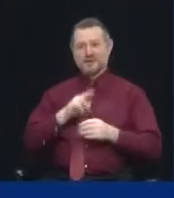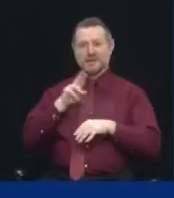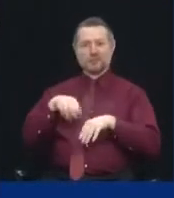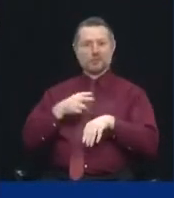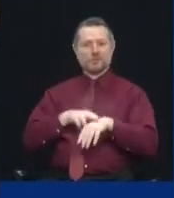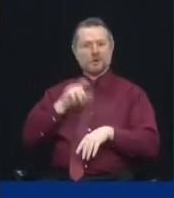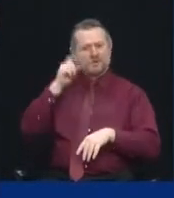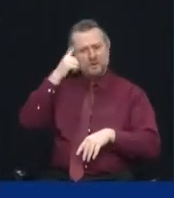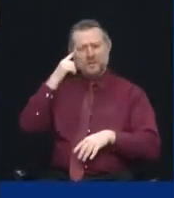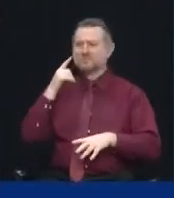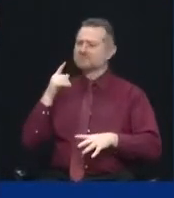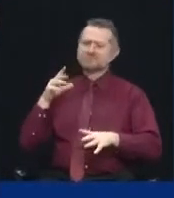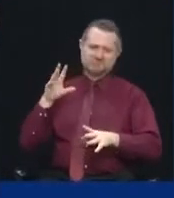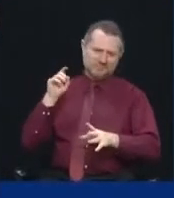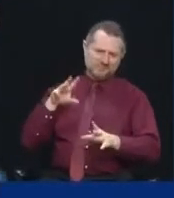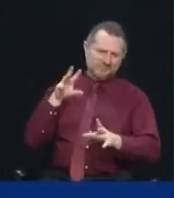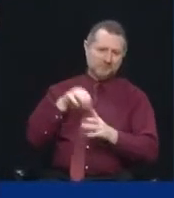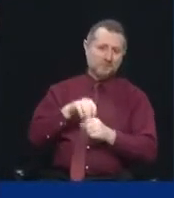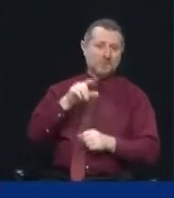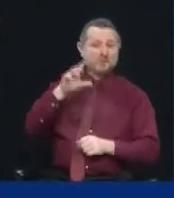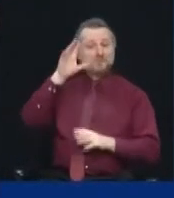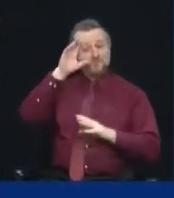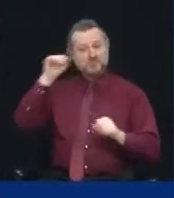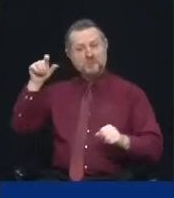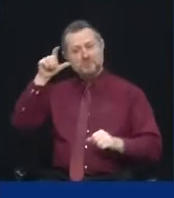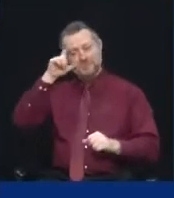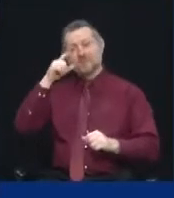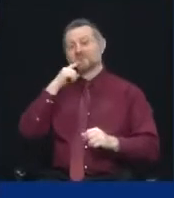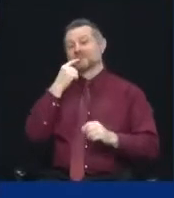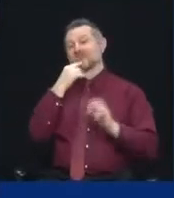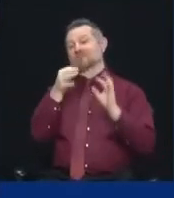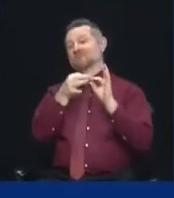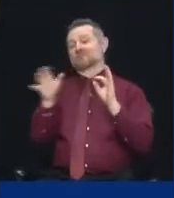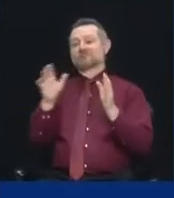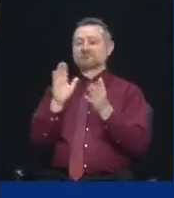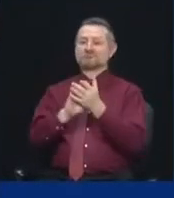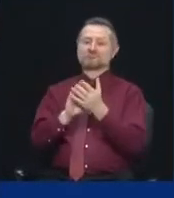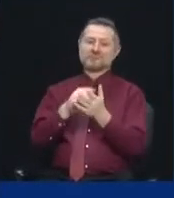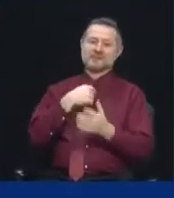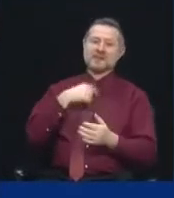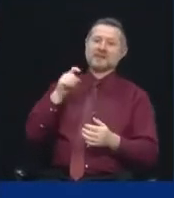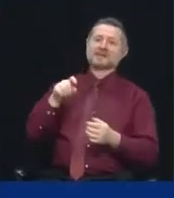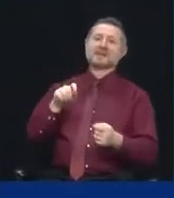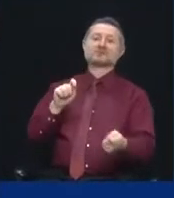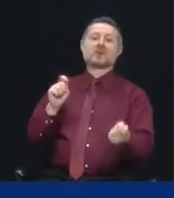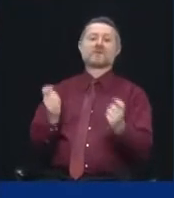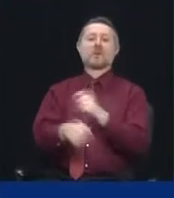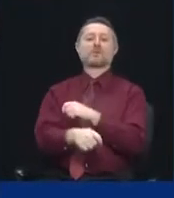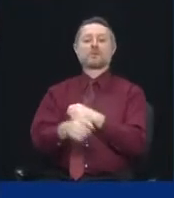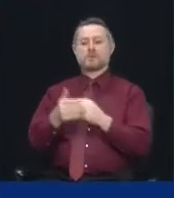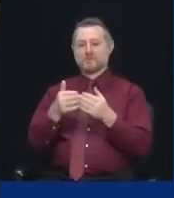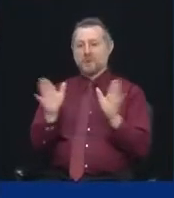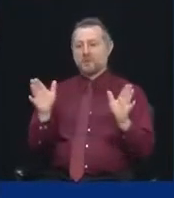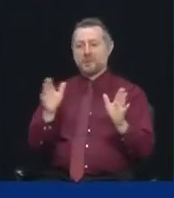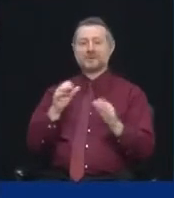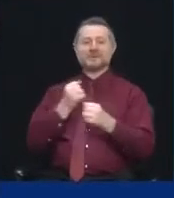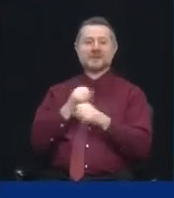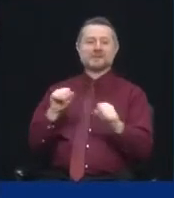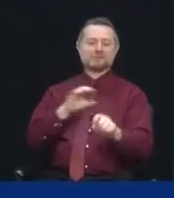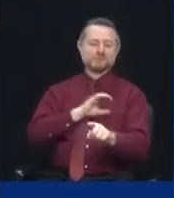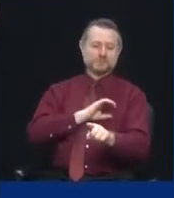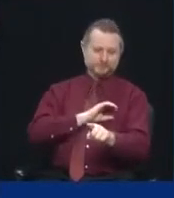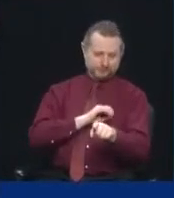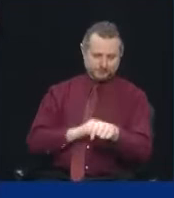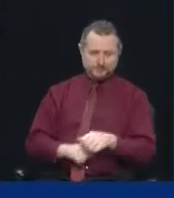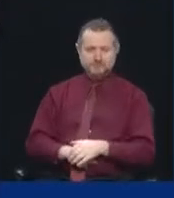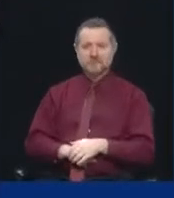President Biden spoke about it in the campaign. We need public safety reform in this country. You can't